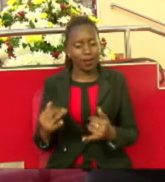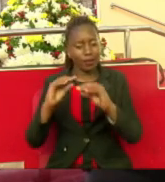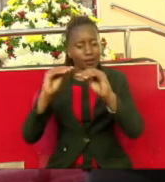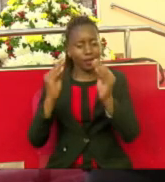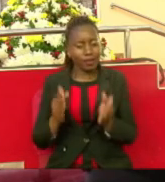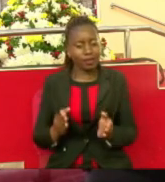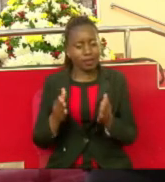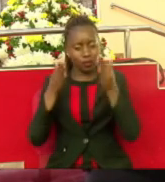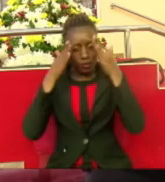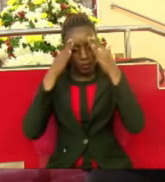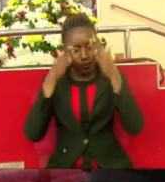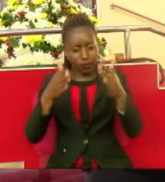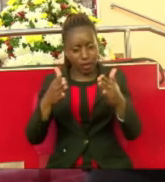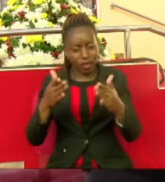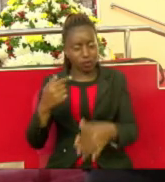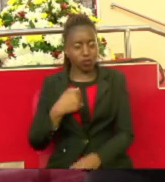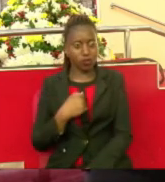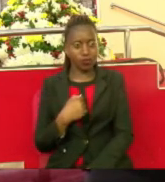But I got a determination.